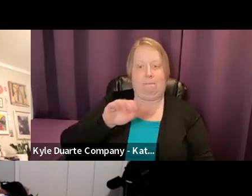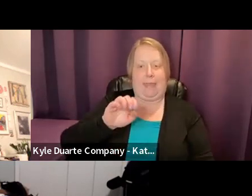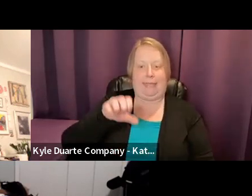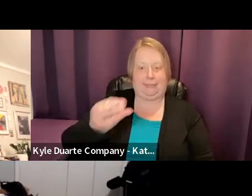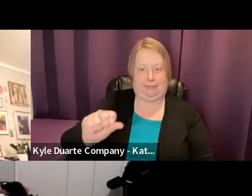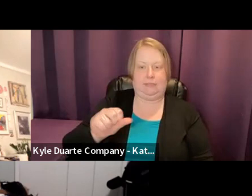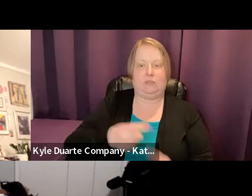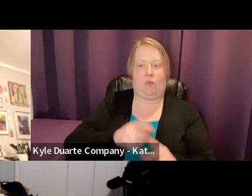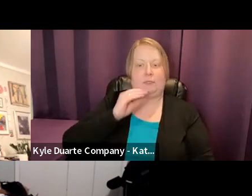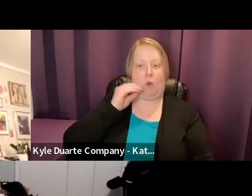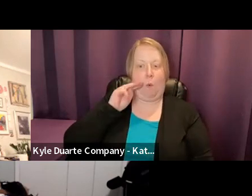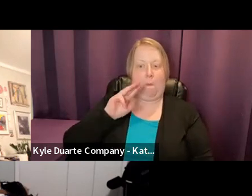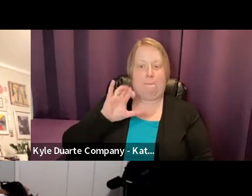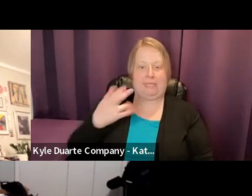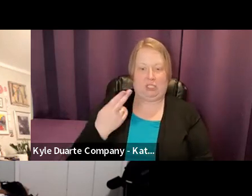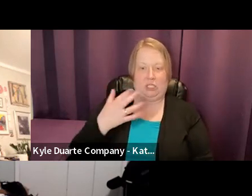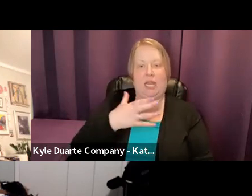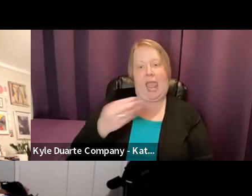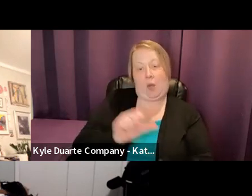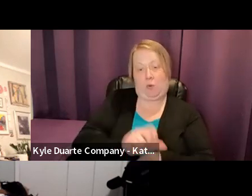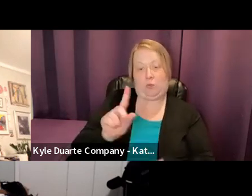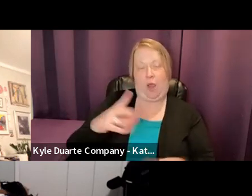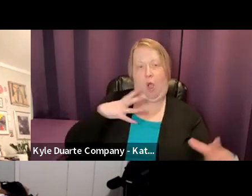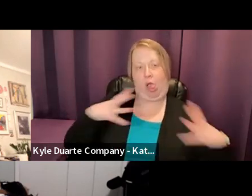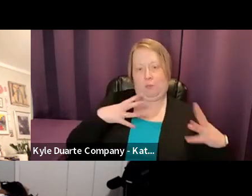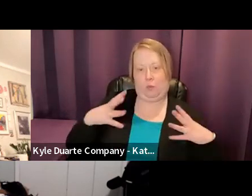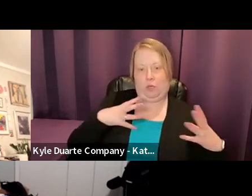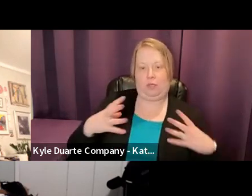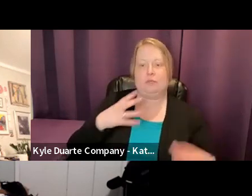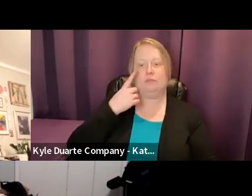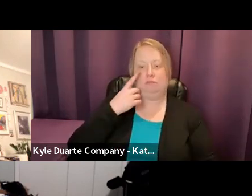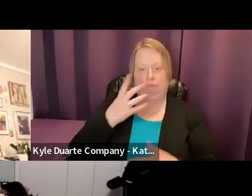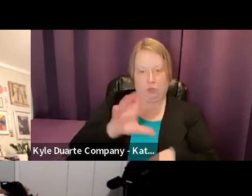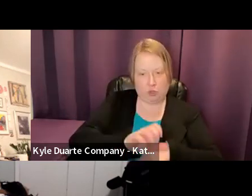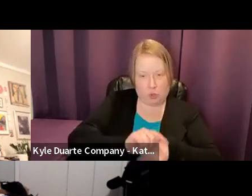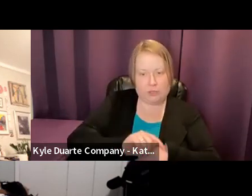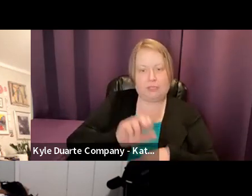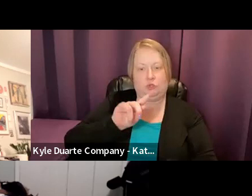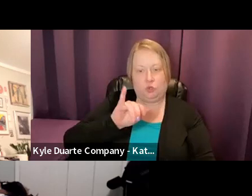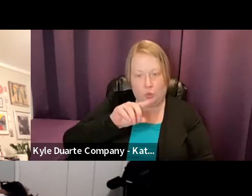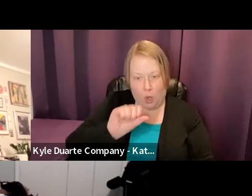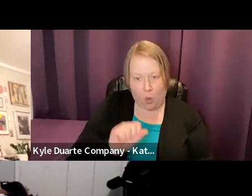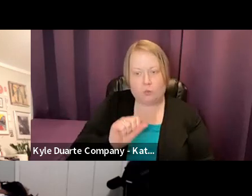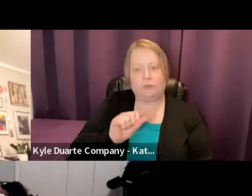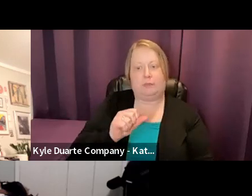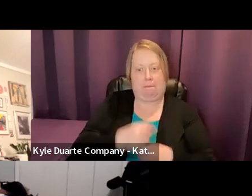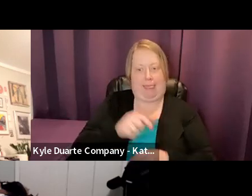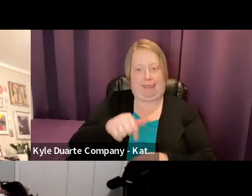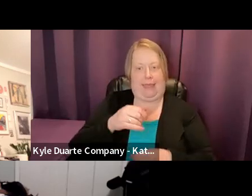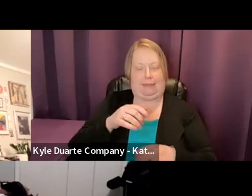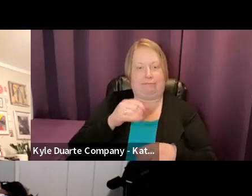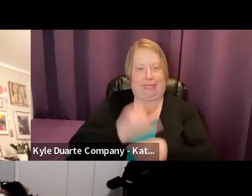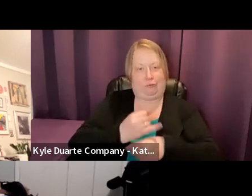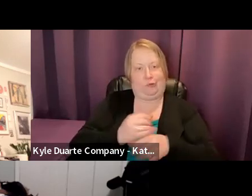studios to make the industry more inclusive. Dominick spends a lot of time streaming on Twitch, exploring accessibility